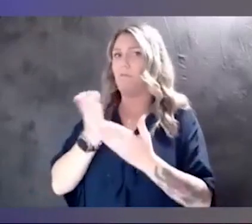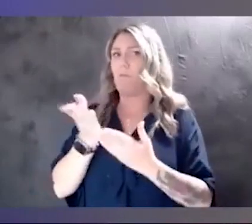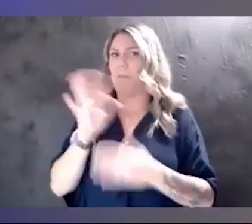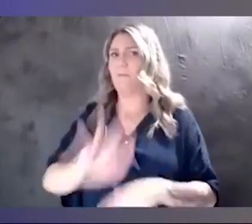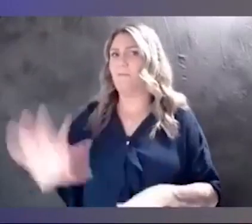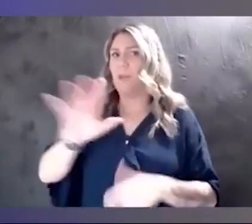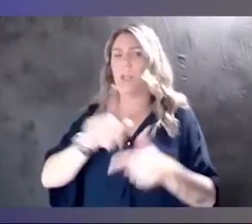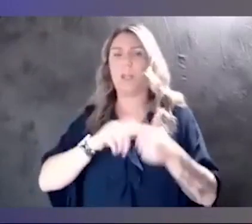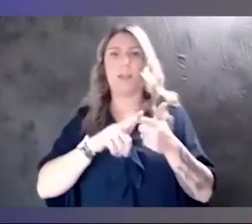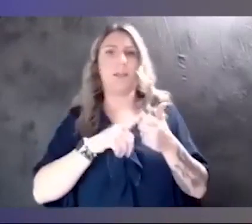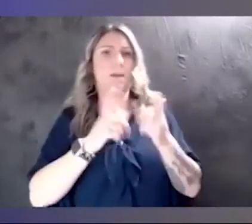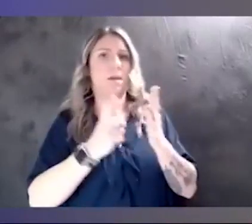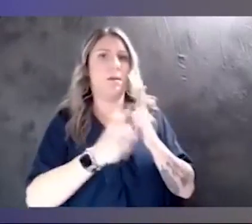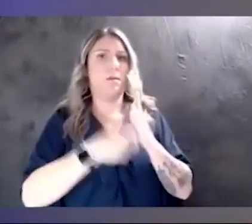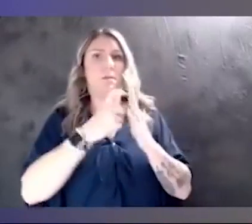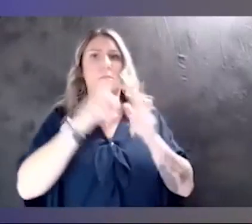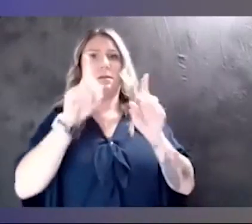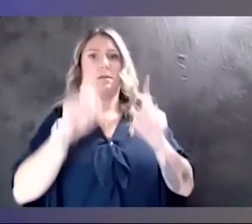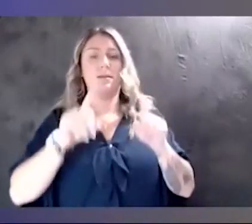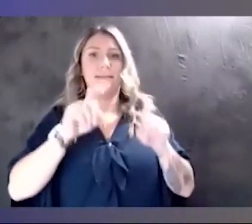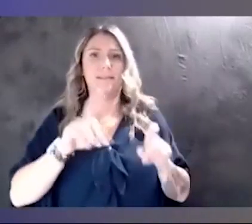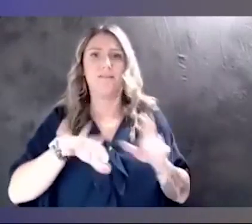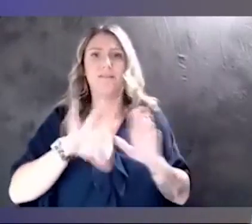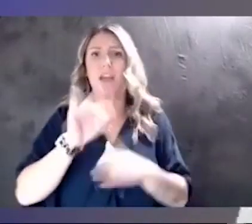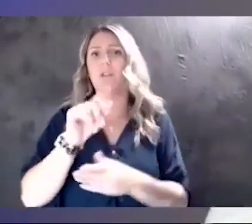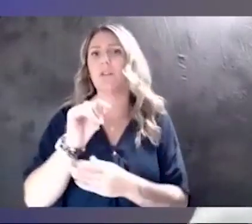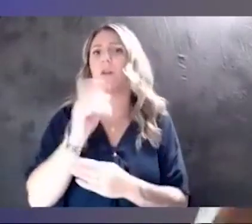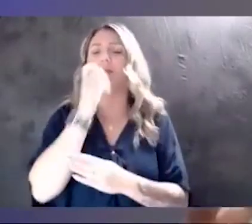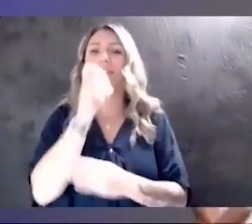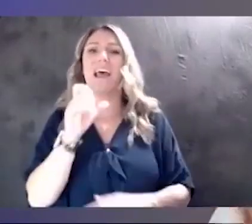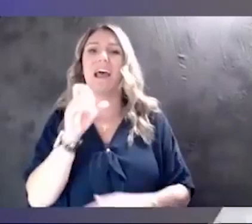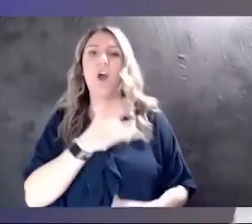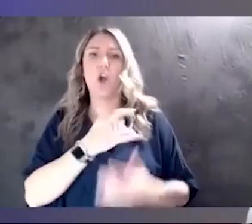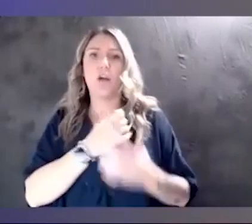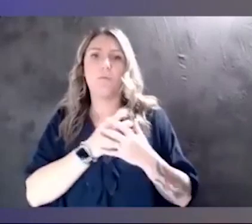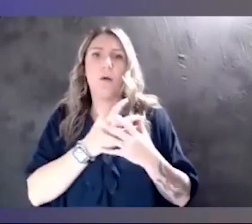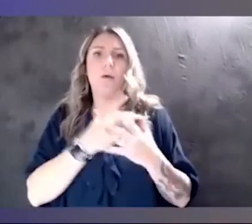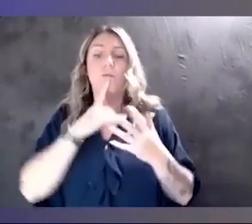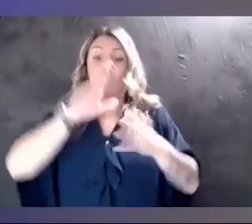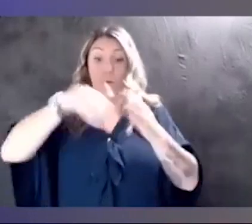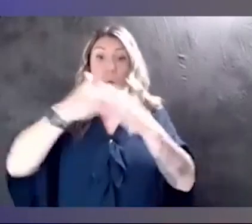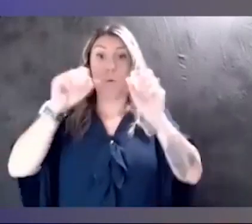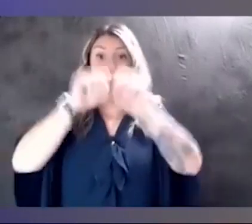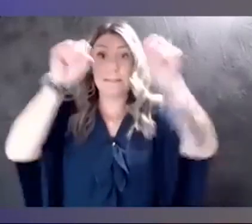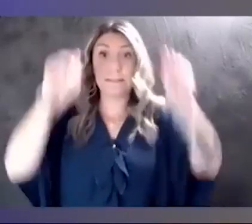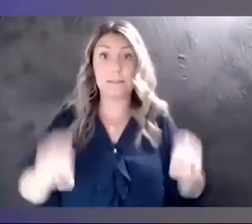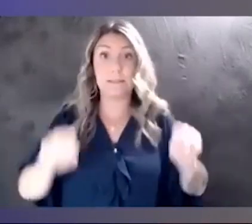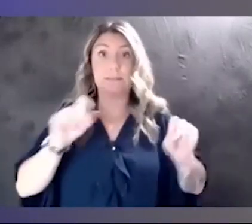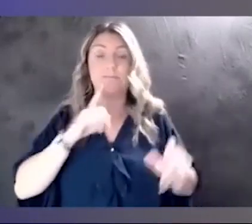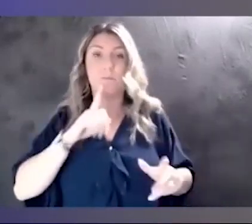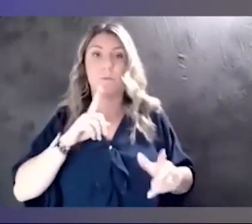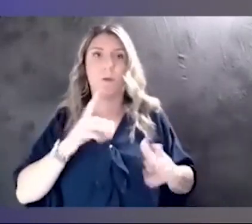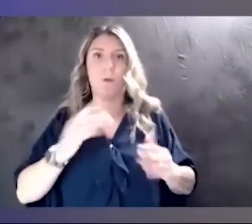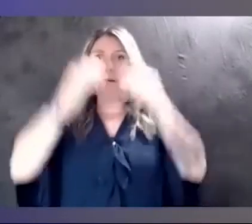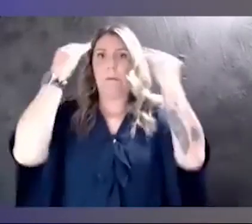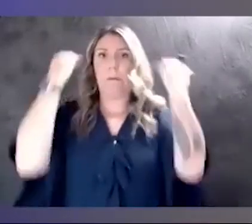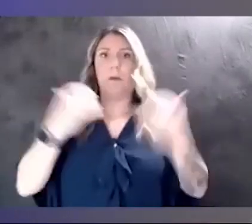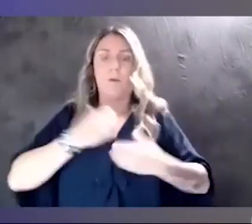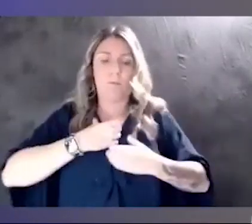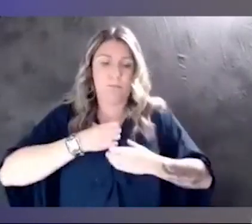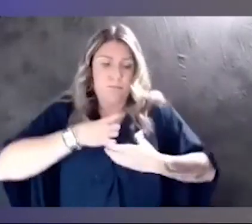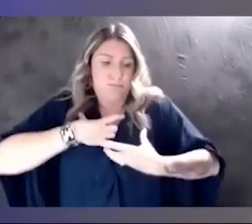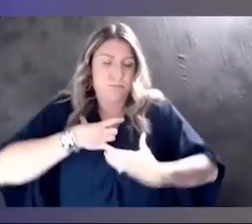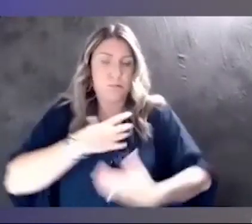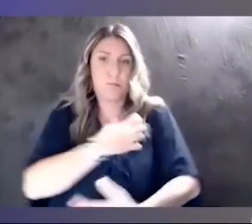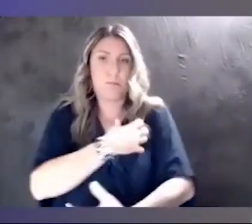out it wasn't myocarditis per se. It was this whole system overwhelmed with inflammation. And